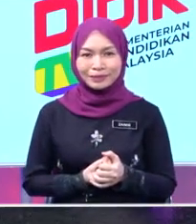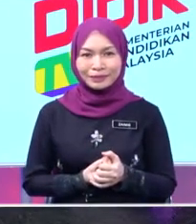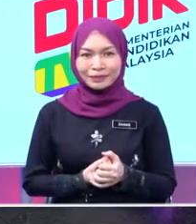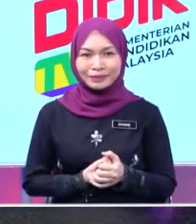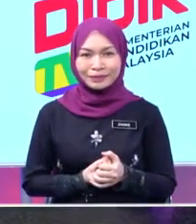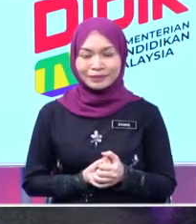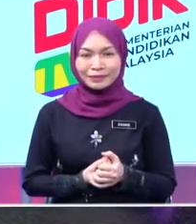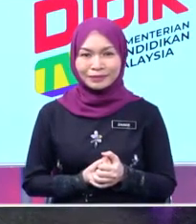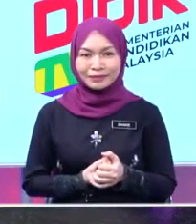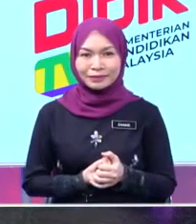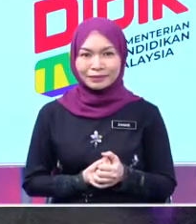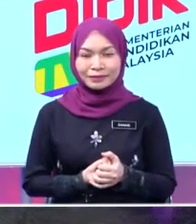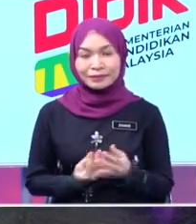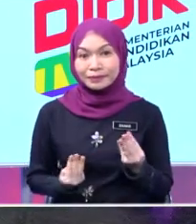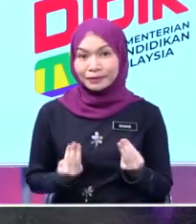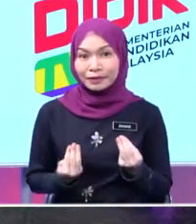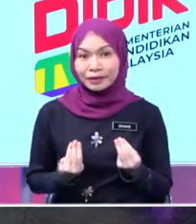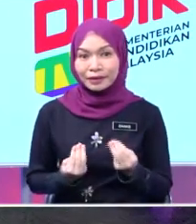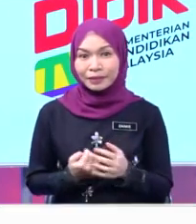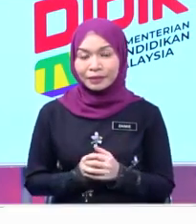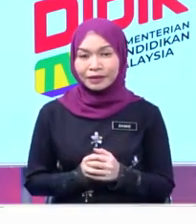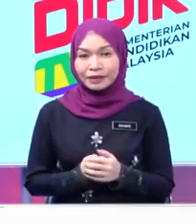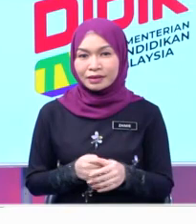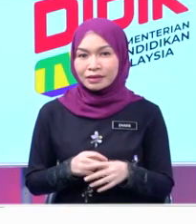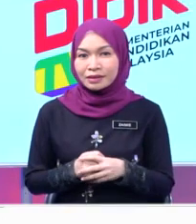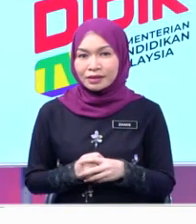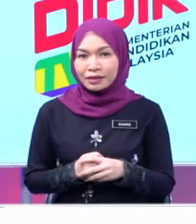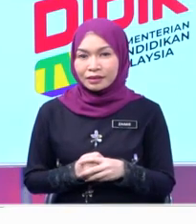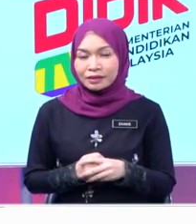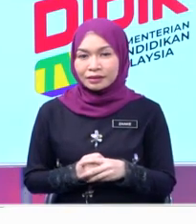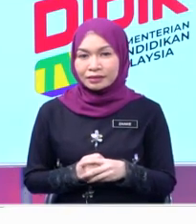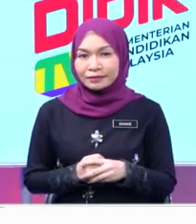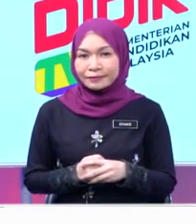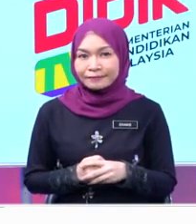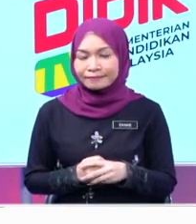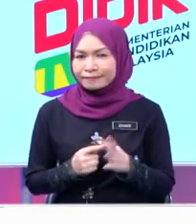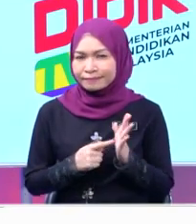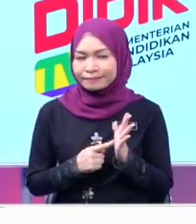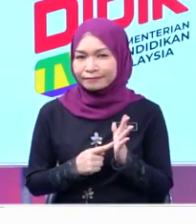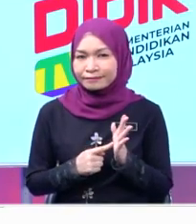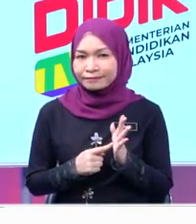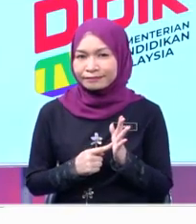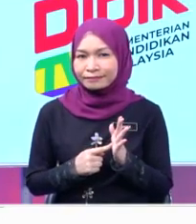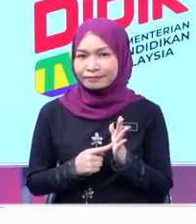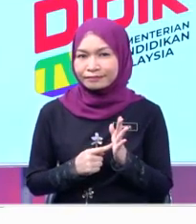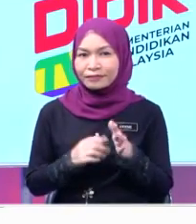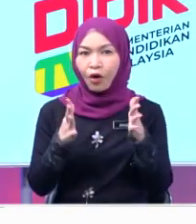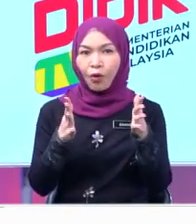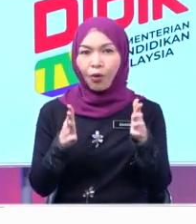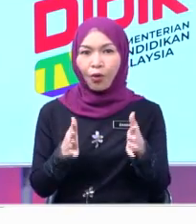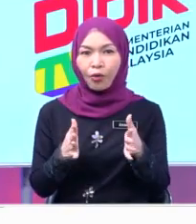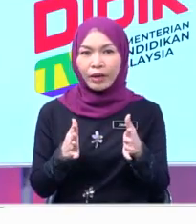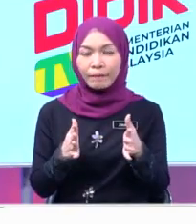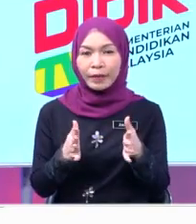Some people do not have the time or energy to grow their own food. For example, people who is working for 24/7.